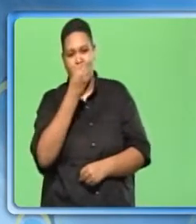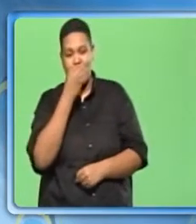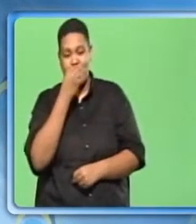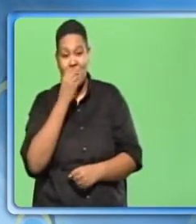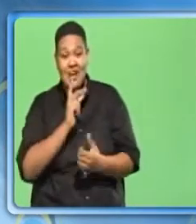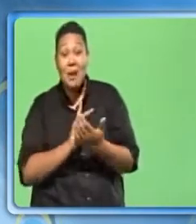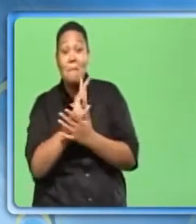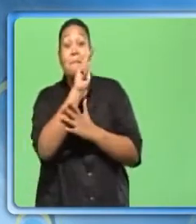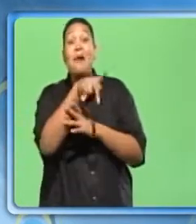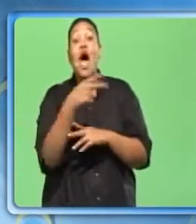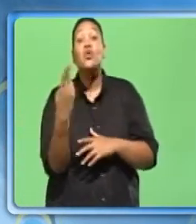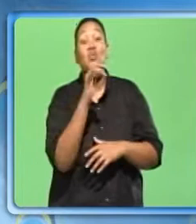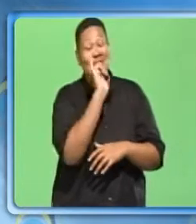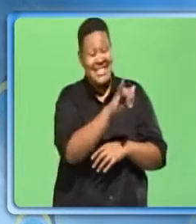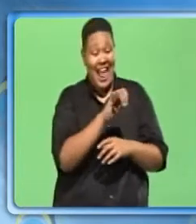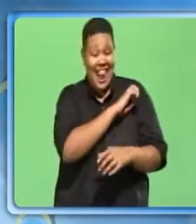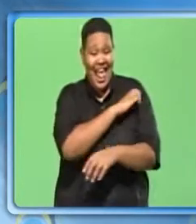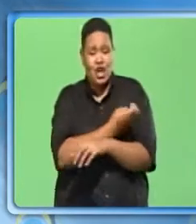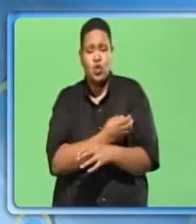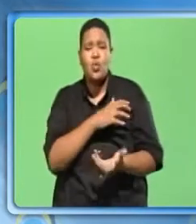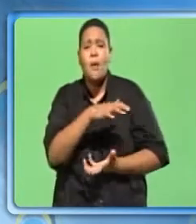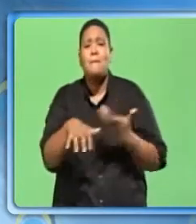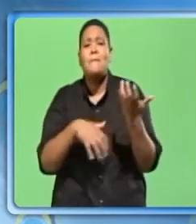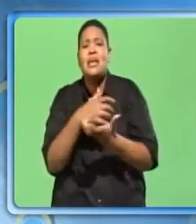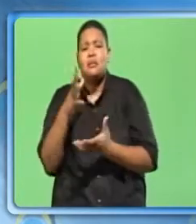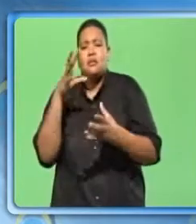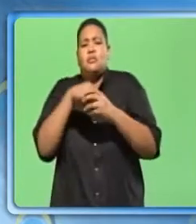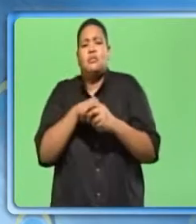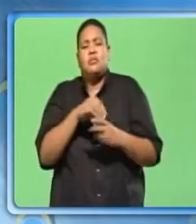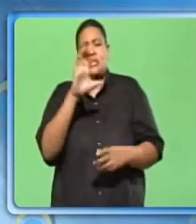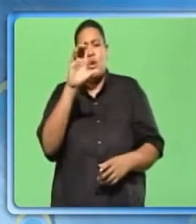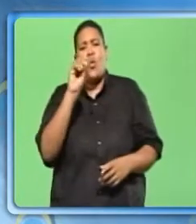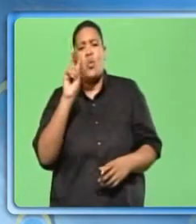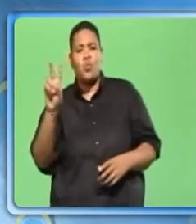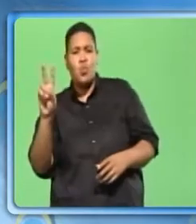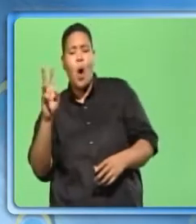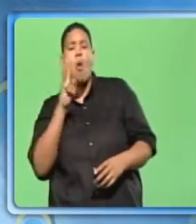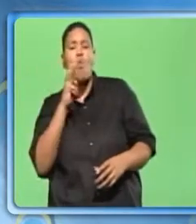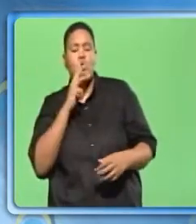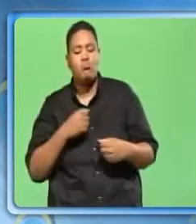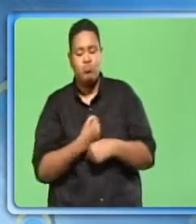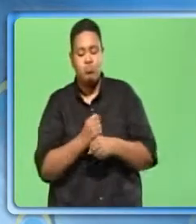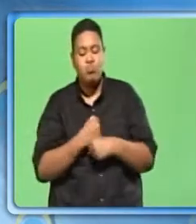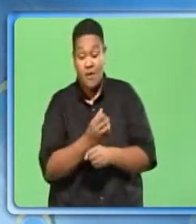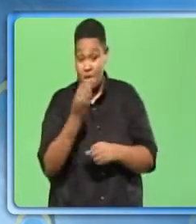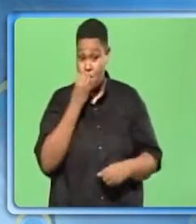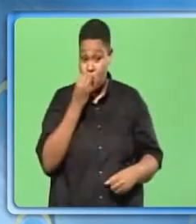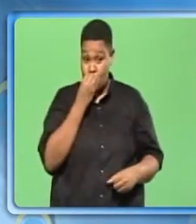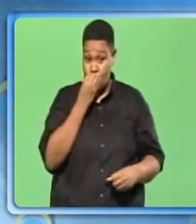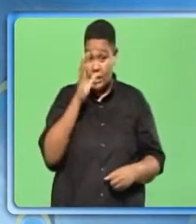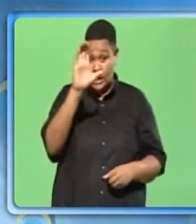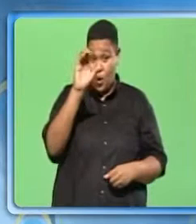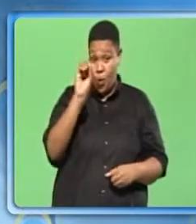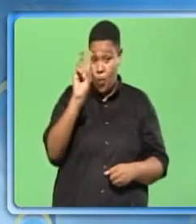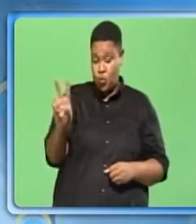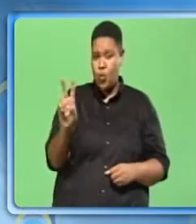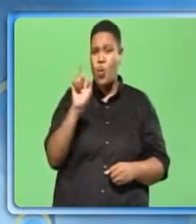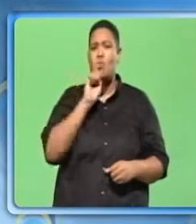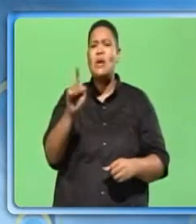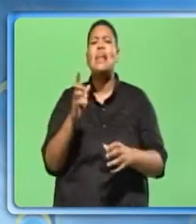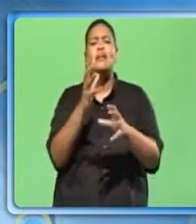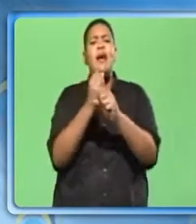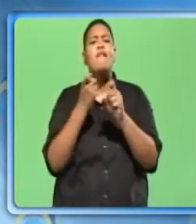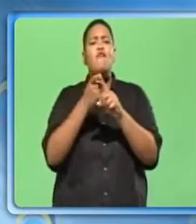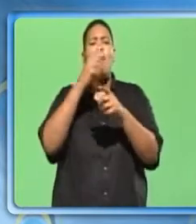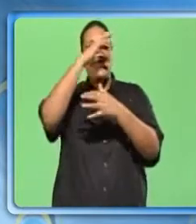this trapped energy to mix or combine carbon dioxide and water to form food. The carbon dioxide is obtained from the